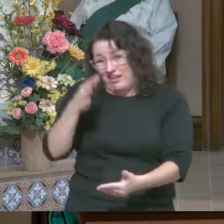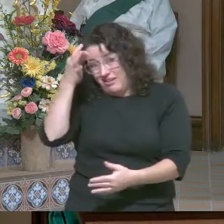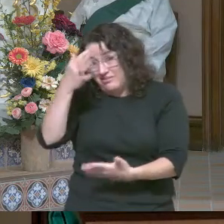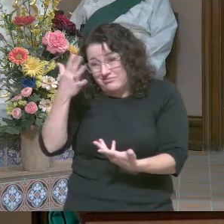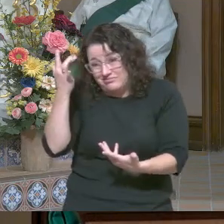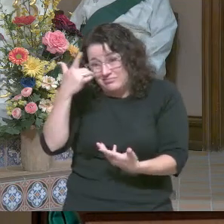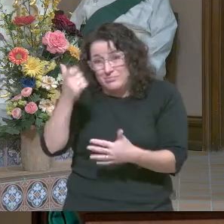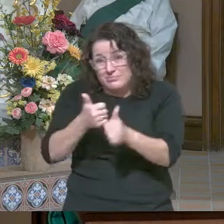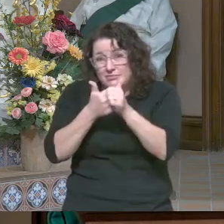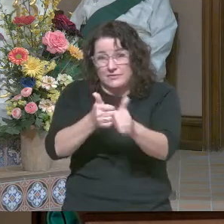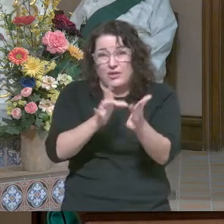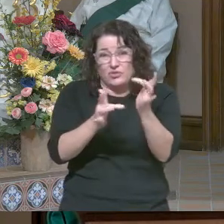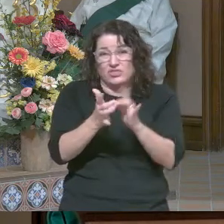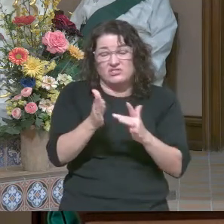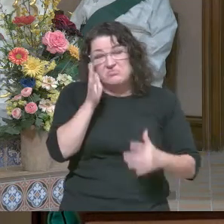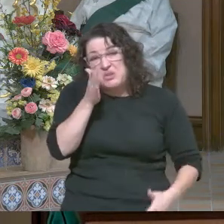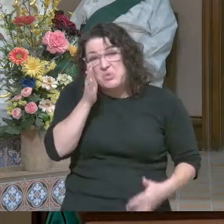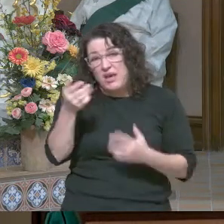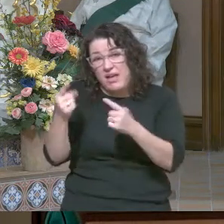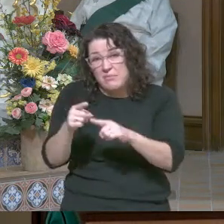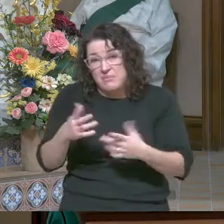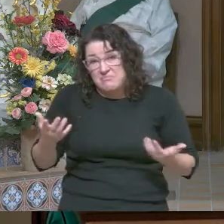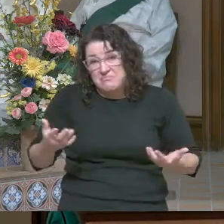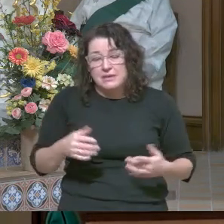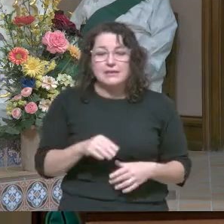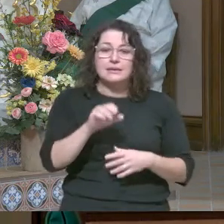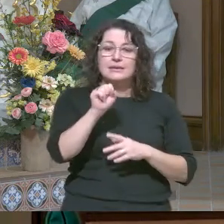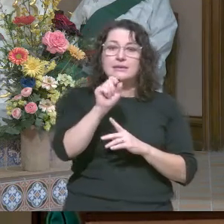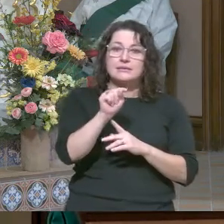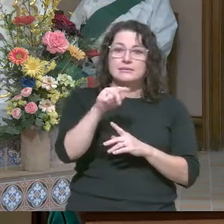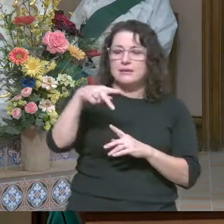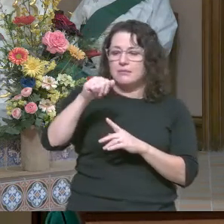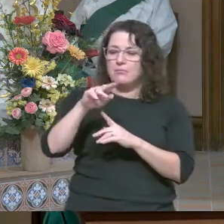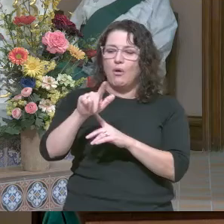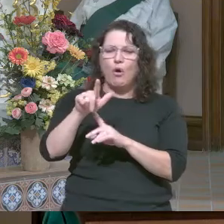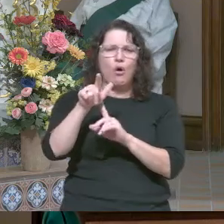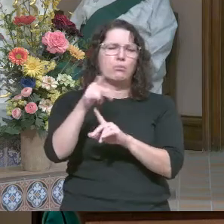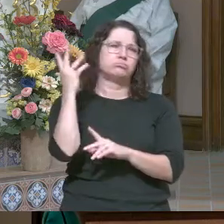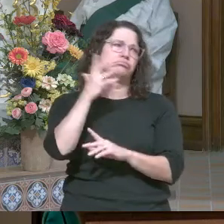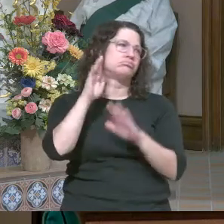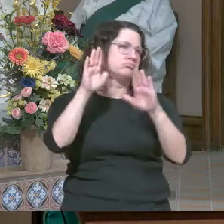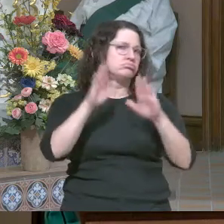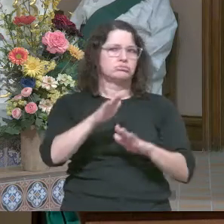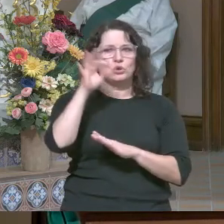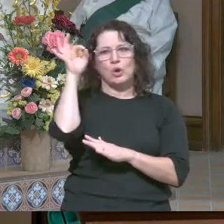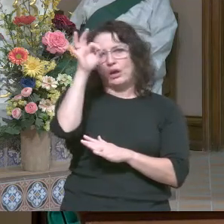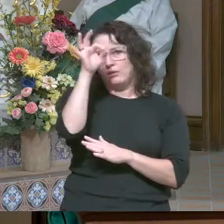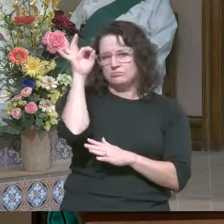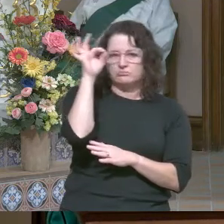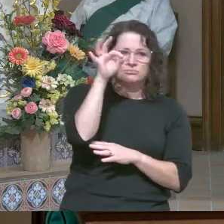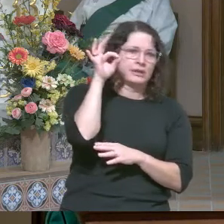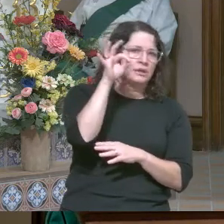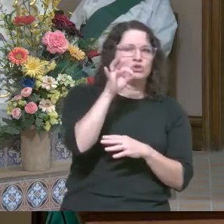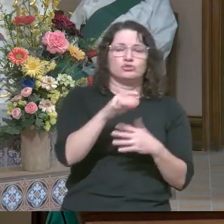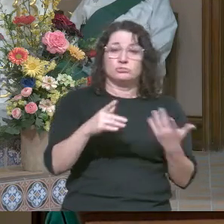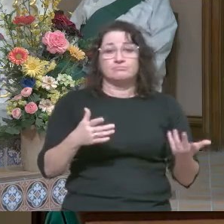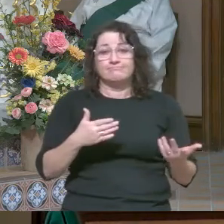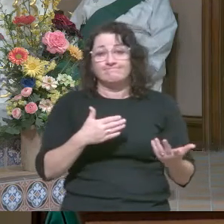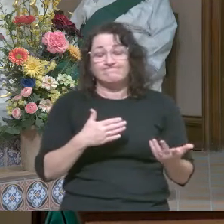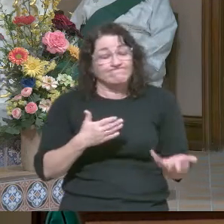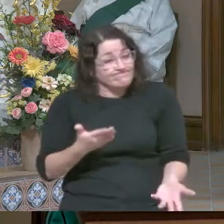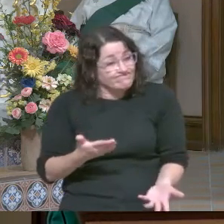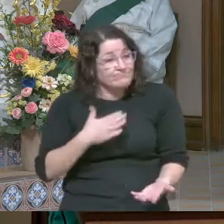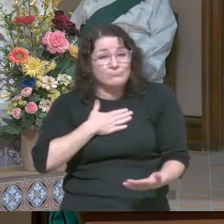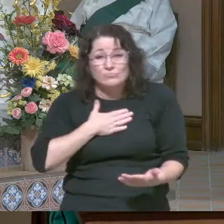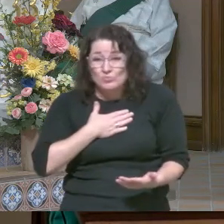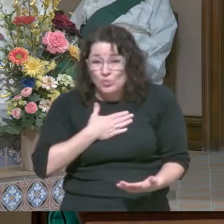for following Jesus, essentially. St. Paul was martyred eventually. The greatest preacher in human history paid the ultimate price, the